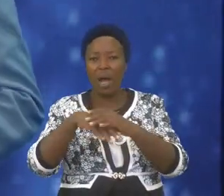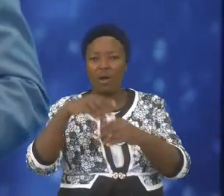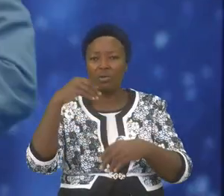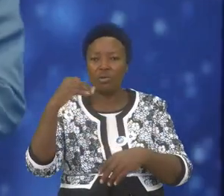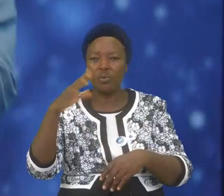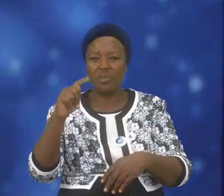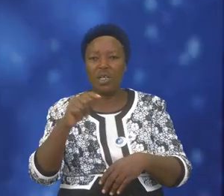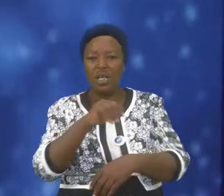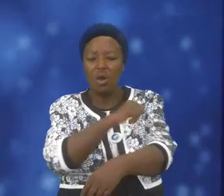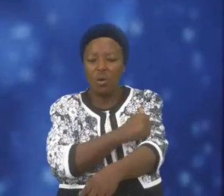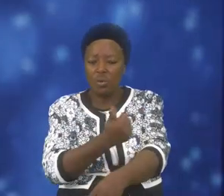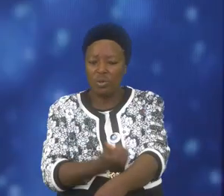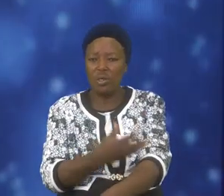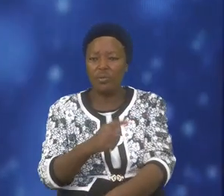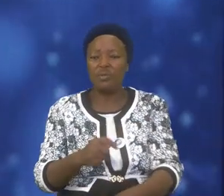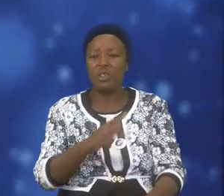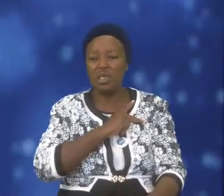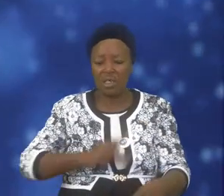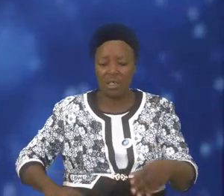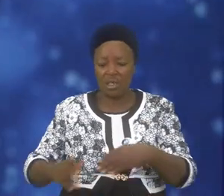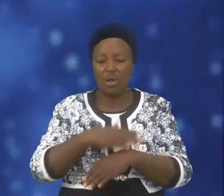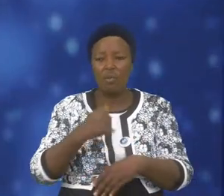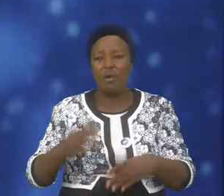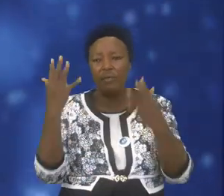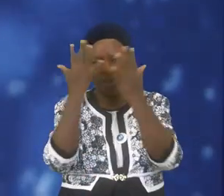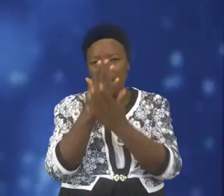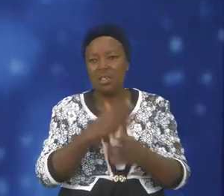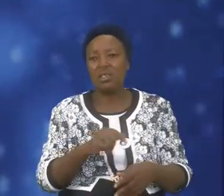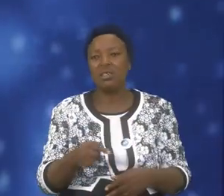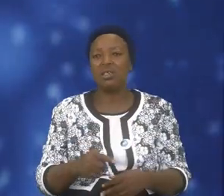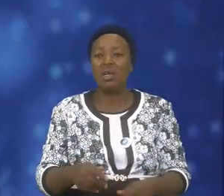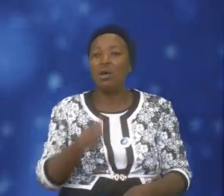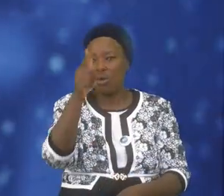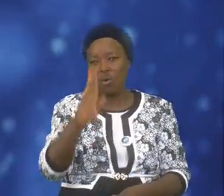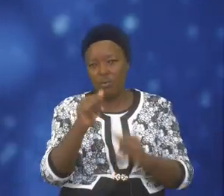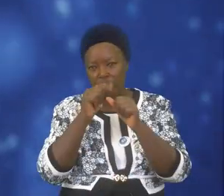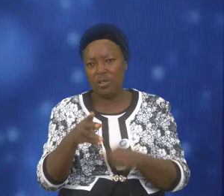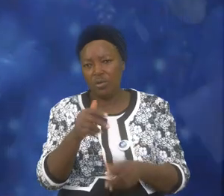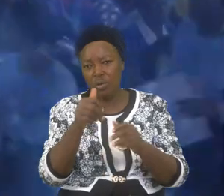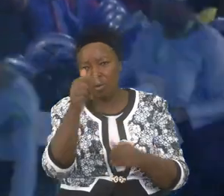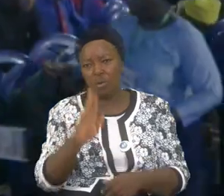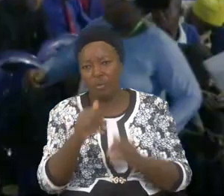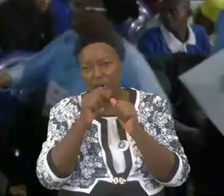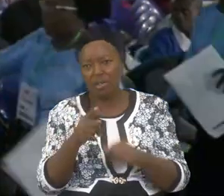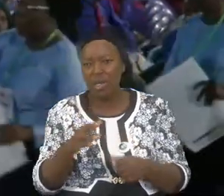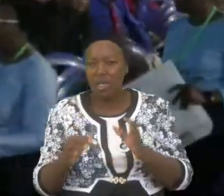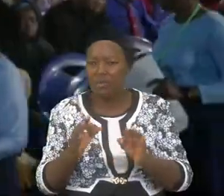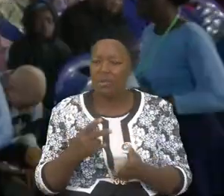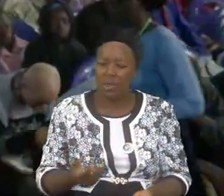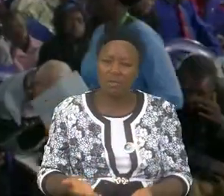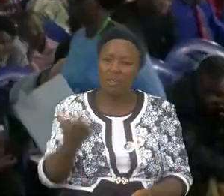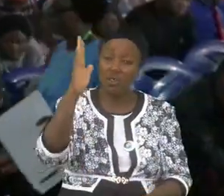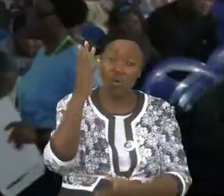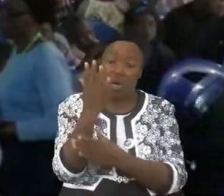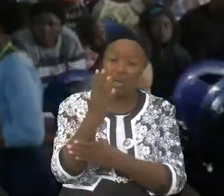God bless you there. You are raising up your hand. You can stand up now. Just stand up. Stand up. Stand up for Jesus like